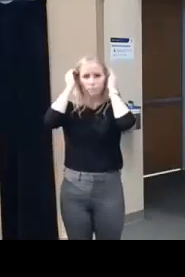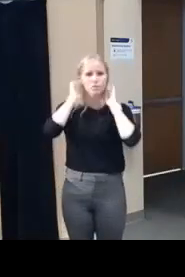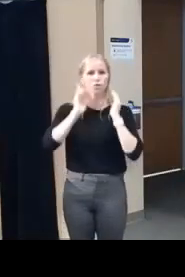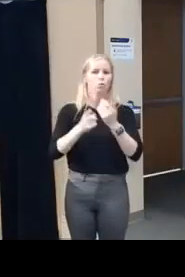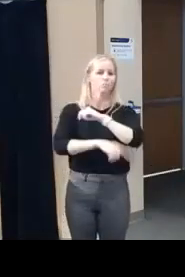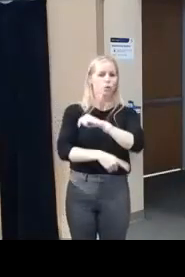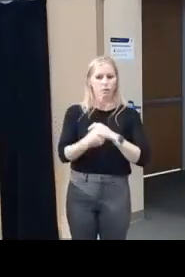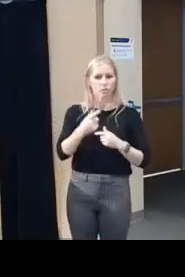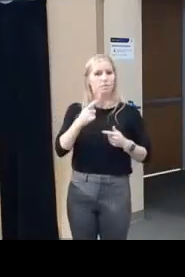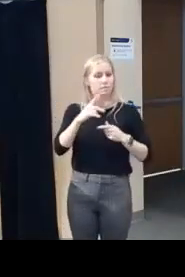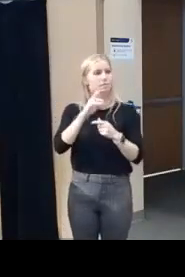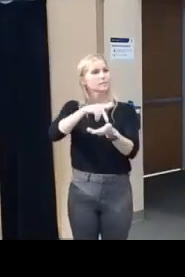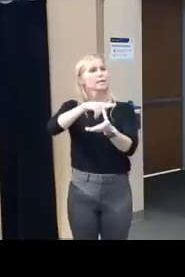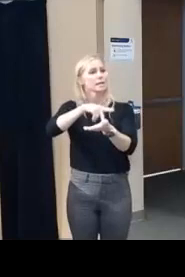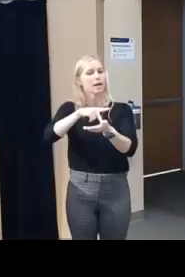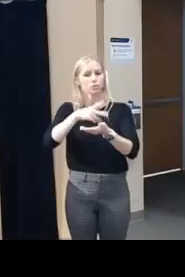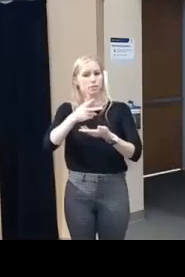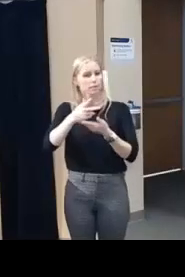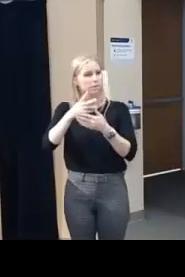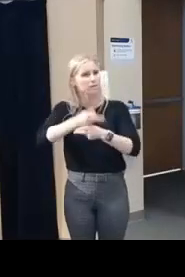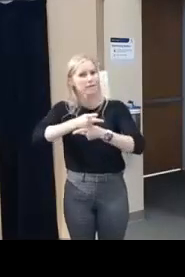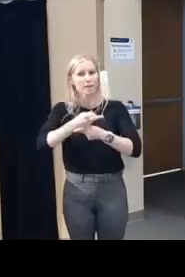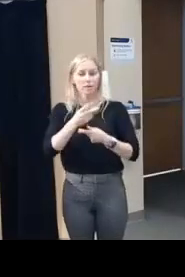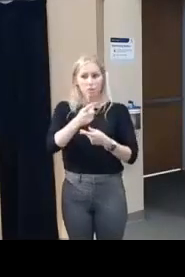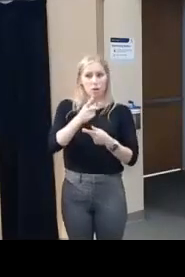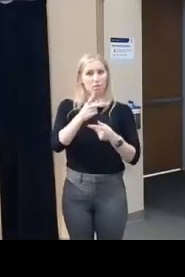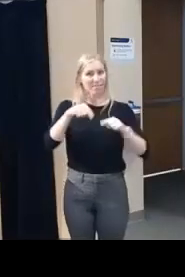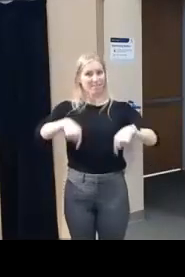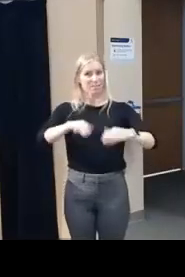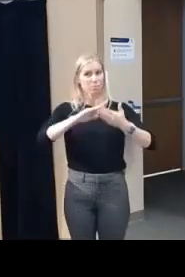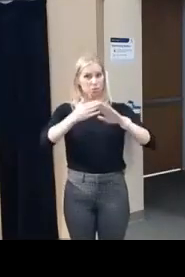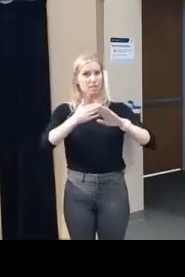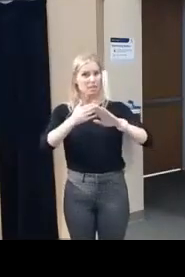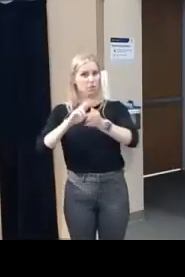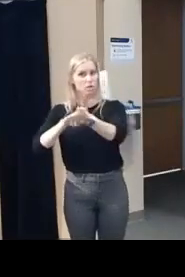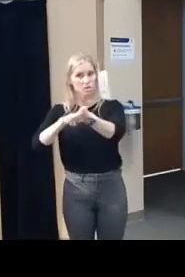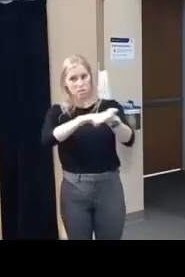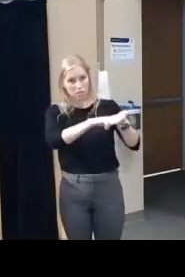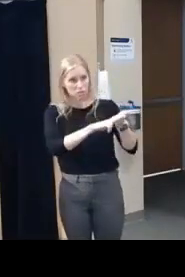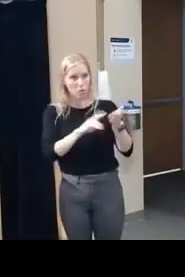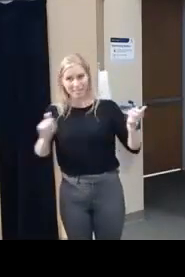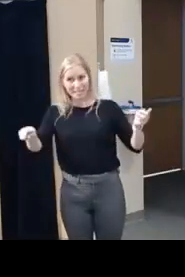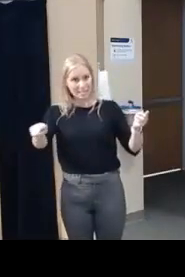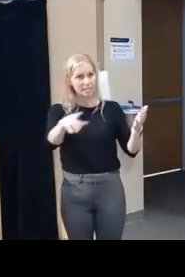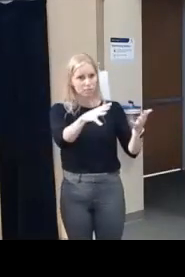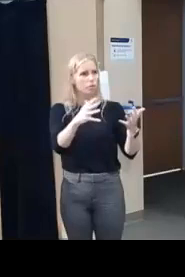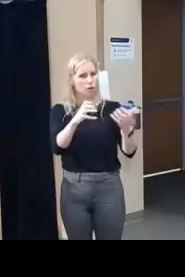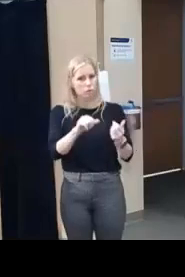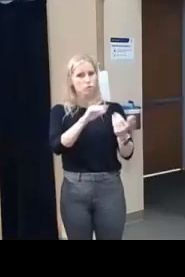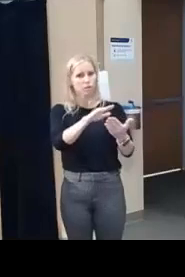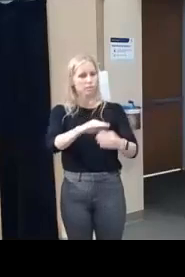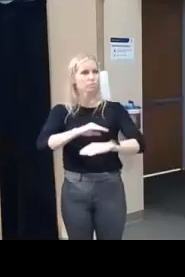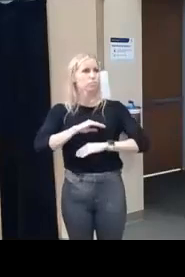and experience to address the needs of this community in this current era of addiction treatment.